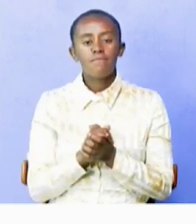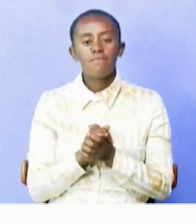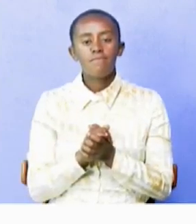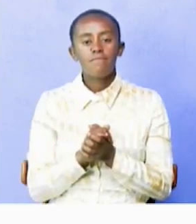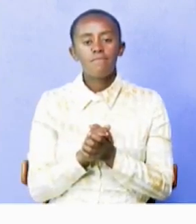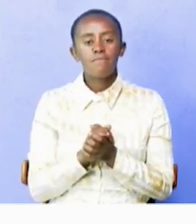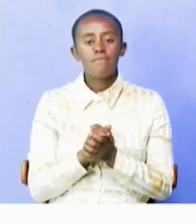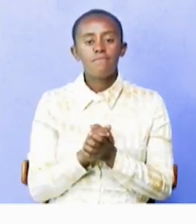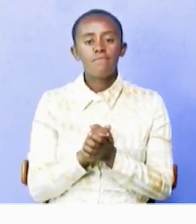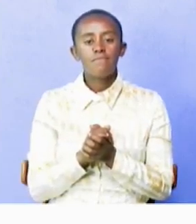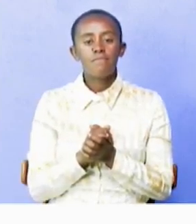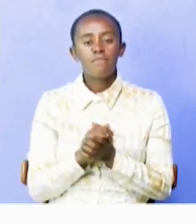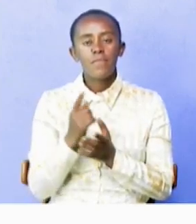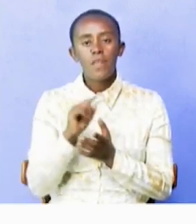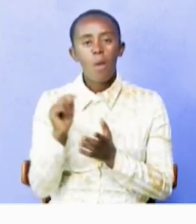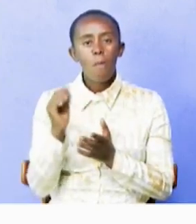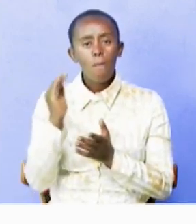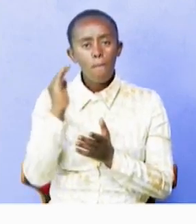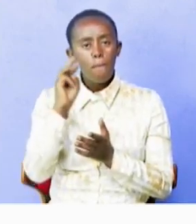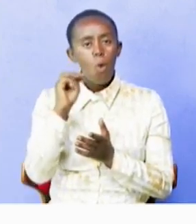the most